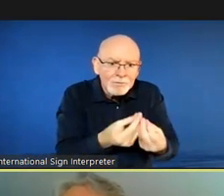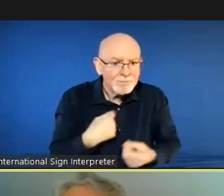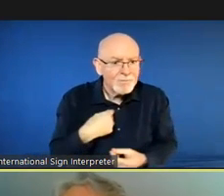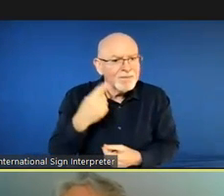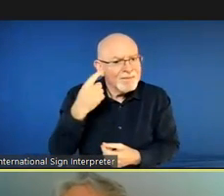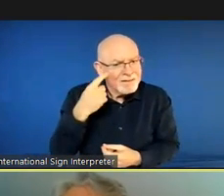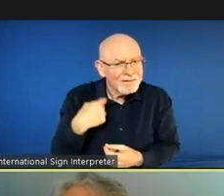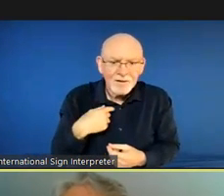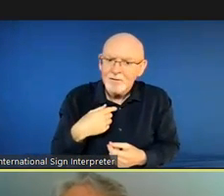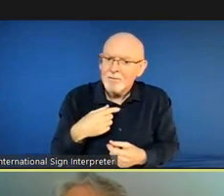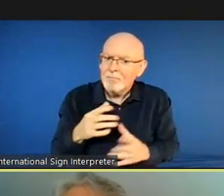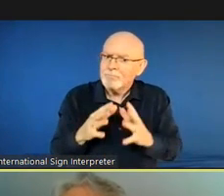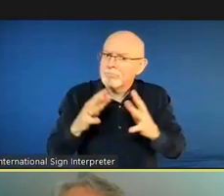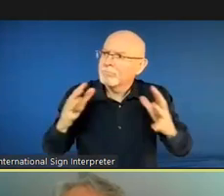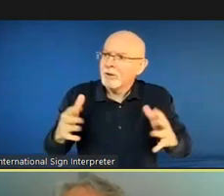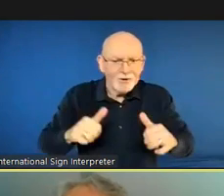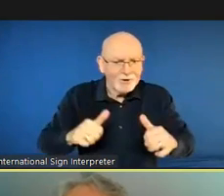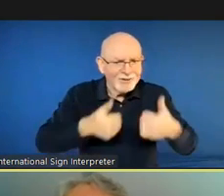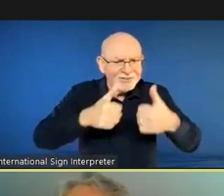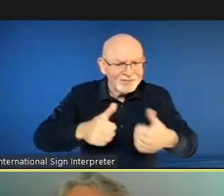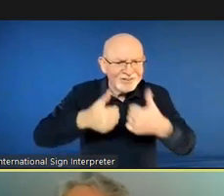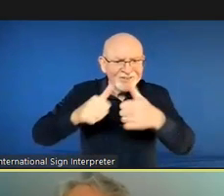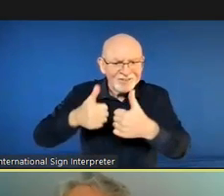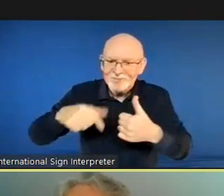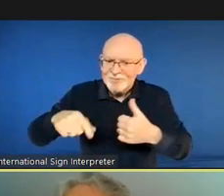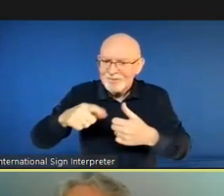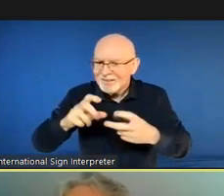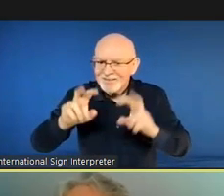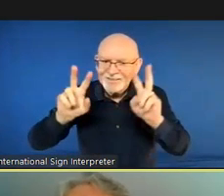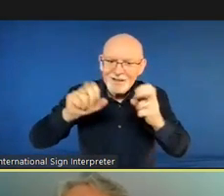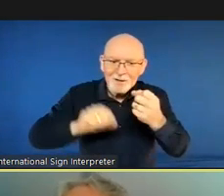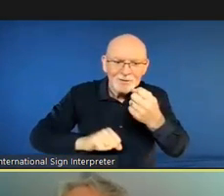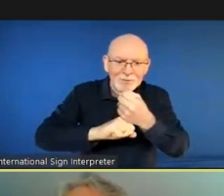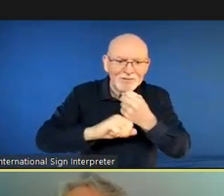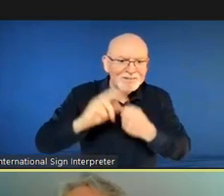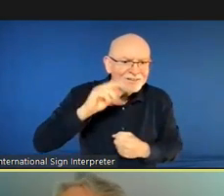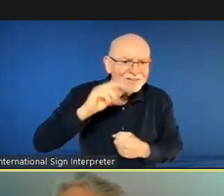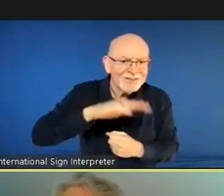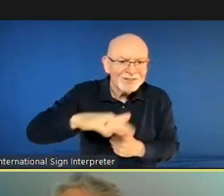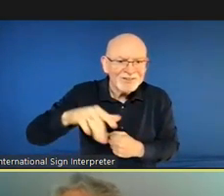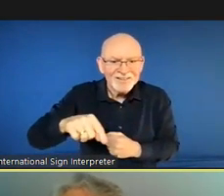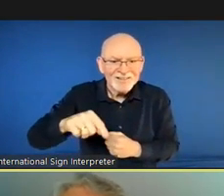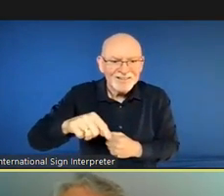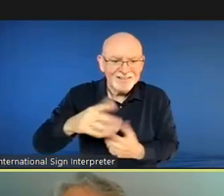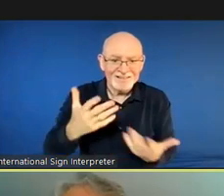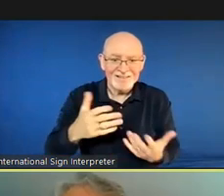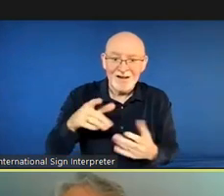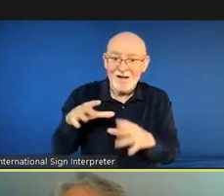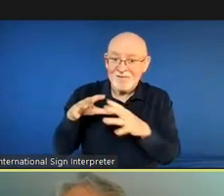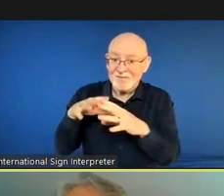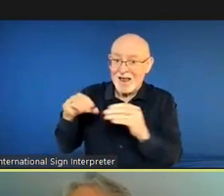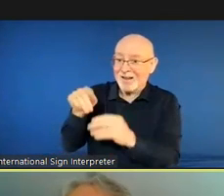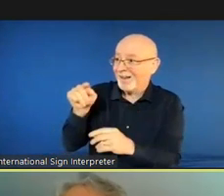there is an issue and develop that language and communication, ensuring that the child is really able to take part in